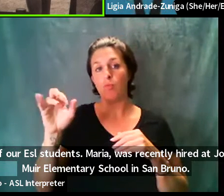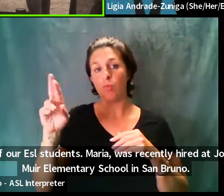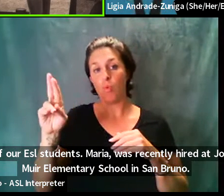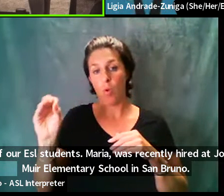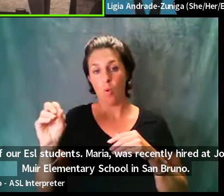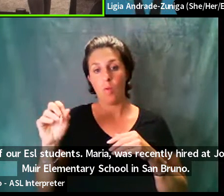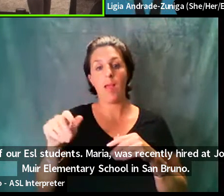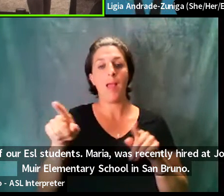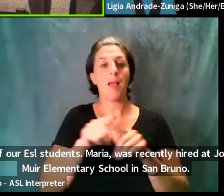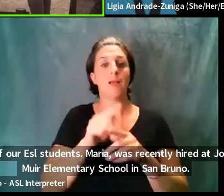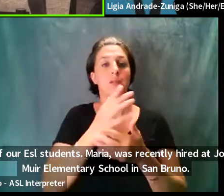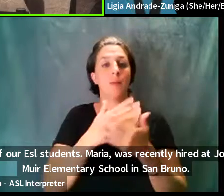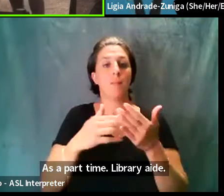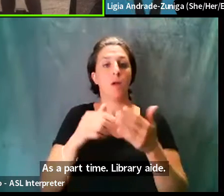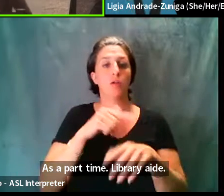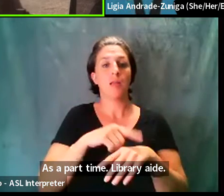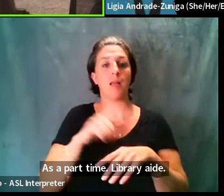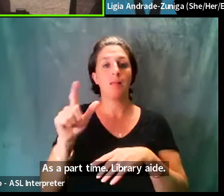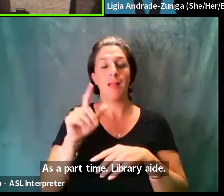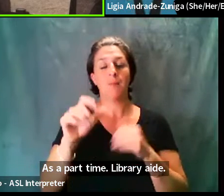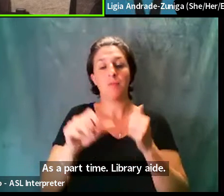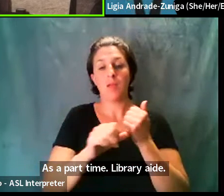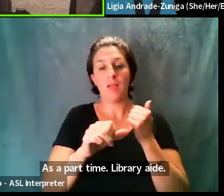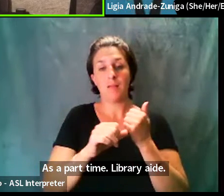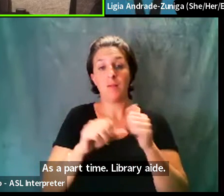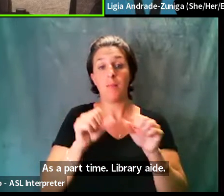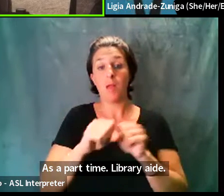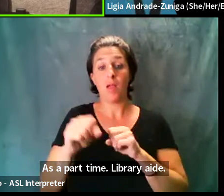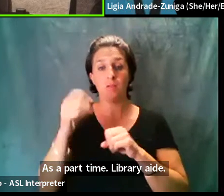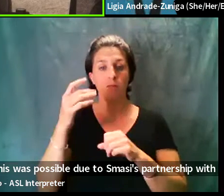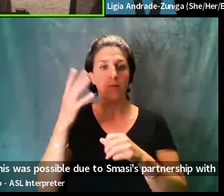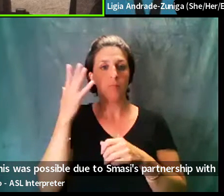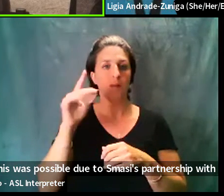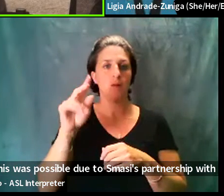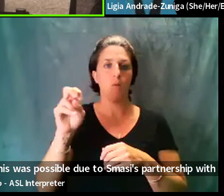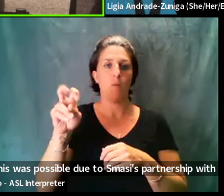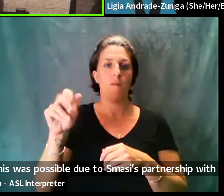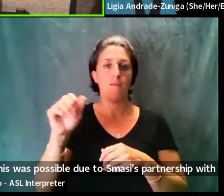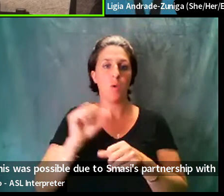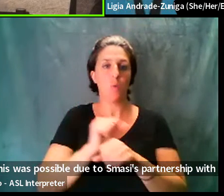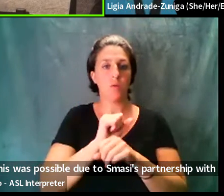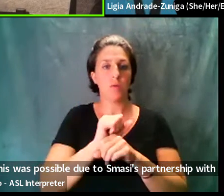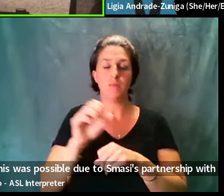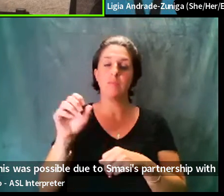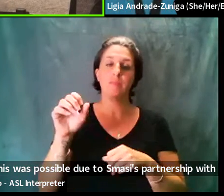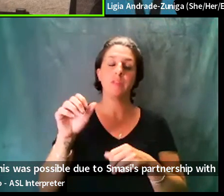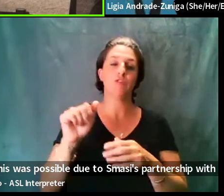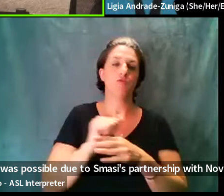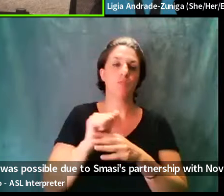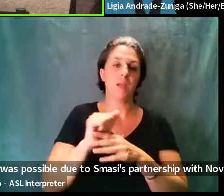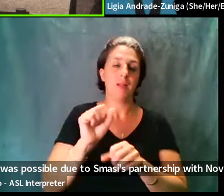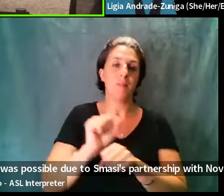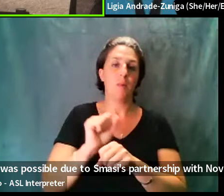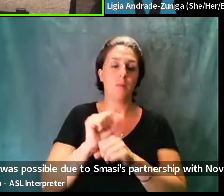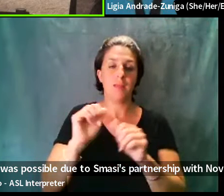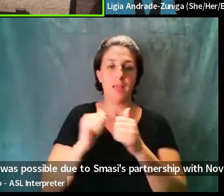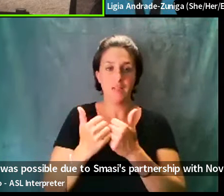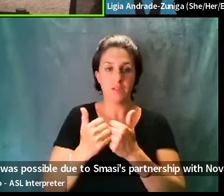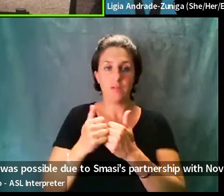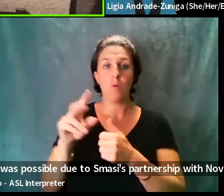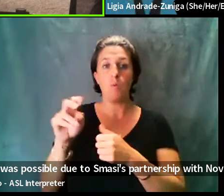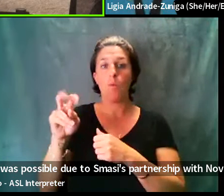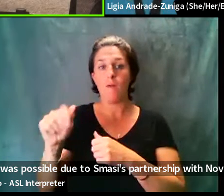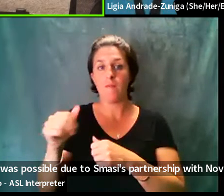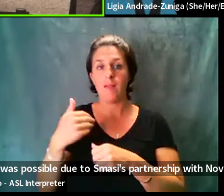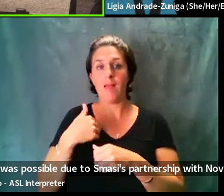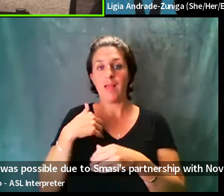aide. This was possible due to SMUHSD's partnership with NovaWorks, the San Mateo County Employment and Training Agency, and the fact that Nova holds office